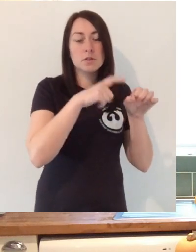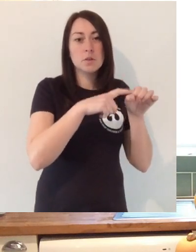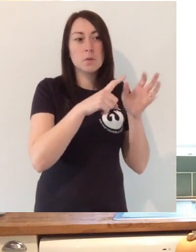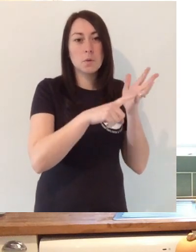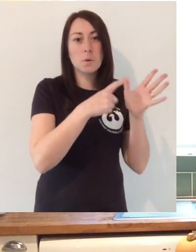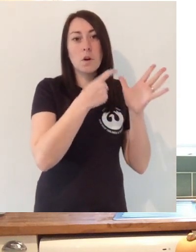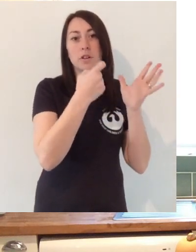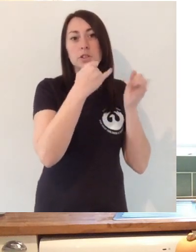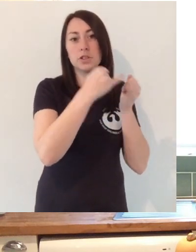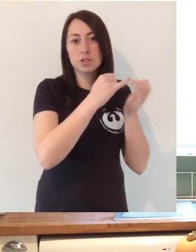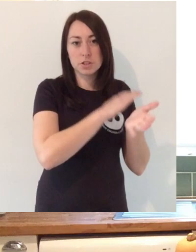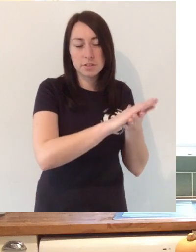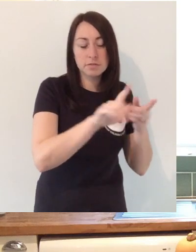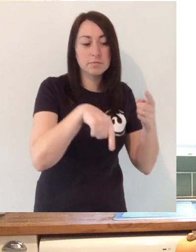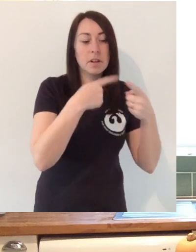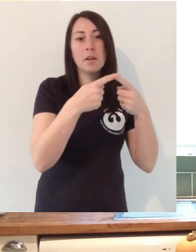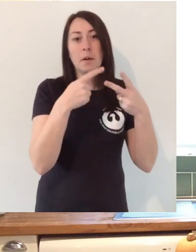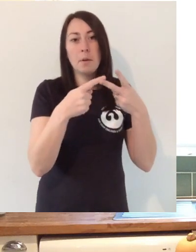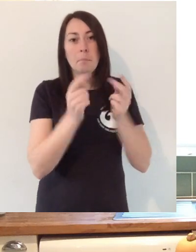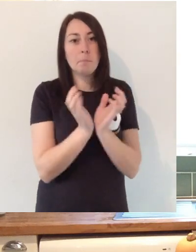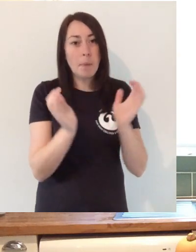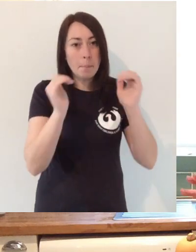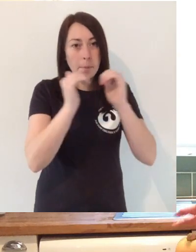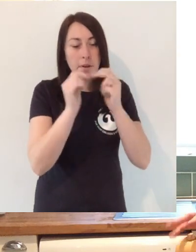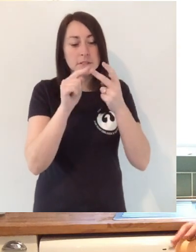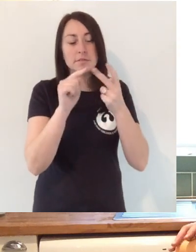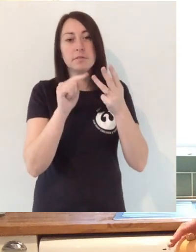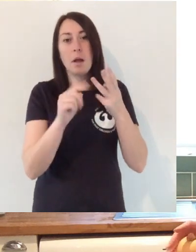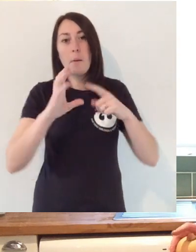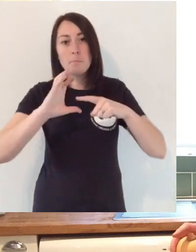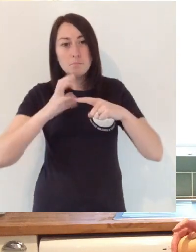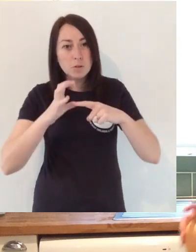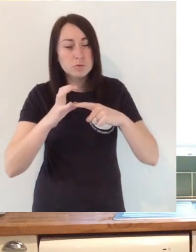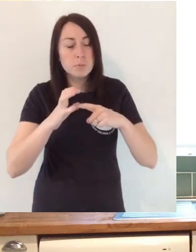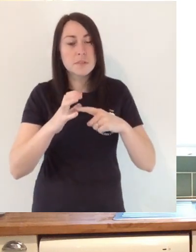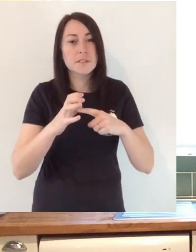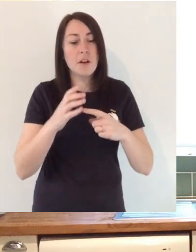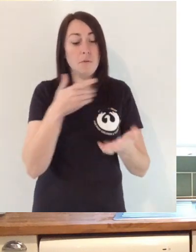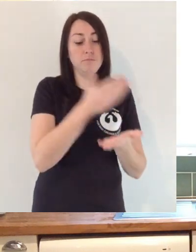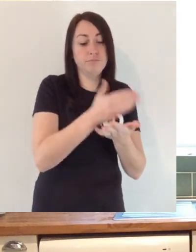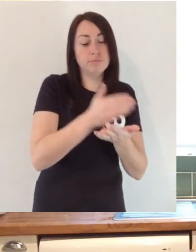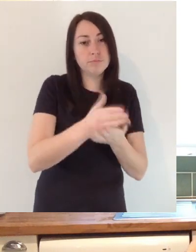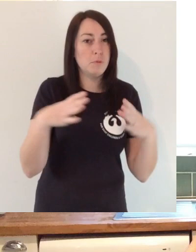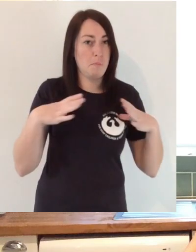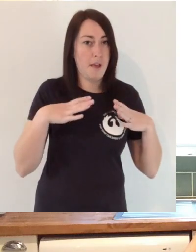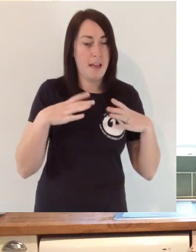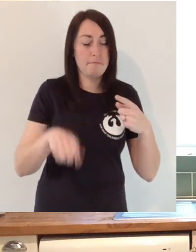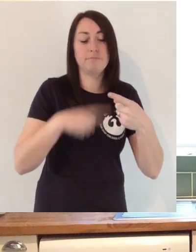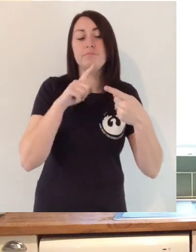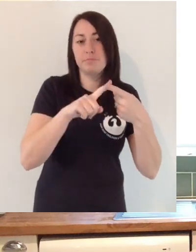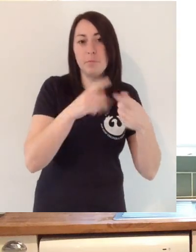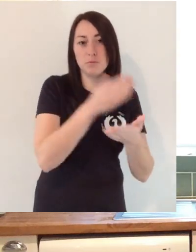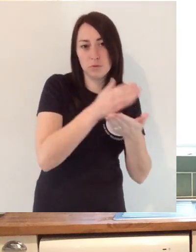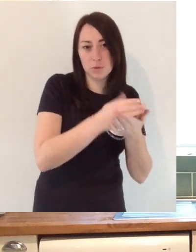I've got some peppers, a few mushrooms as well. So we're going to start by chopping those. I'm going to do my butternut squash first so I can get that in nice and